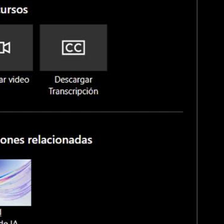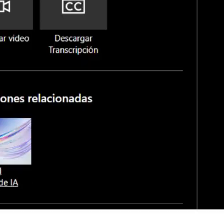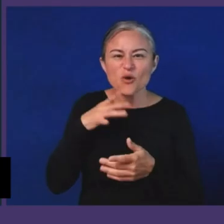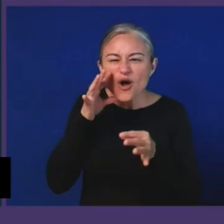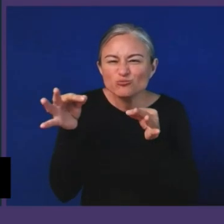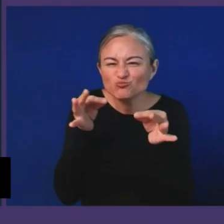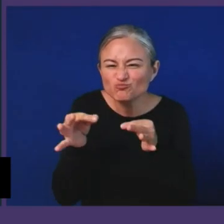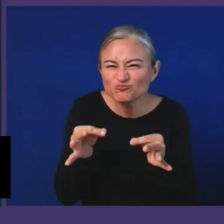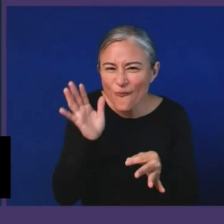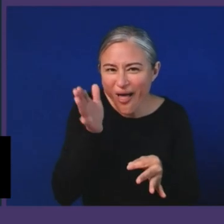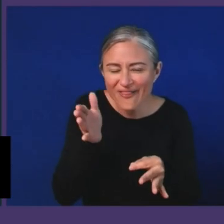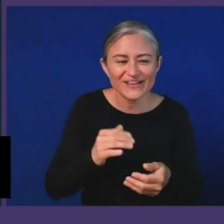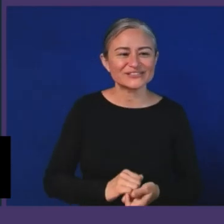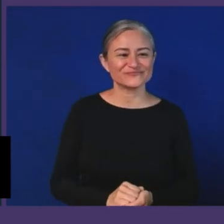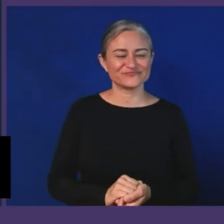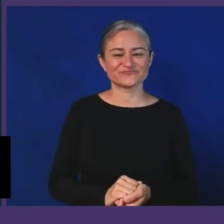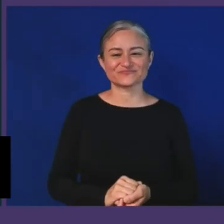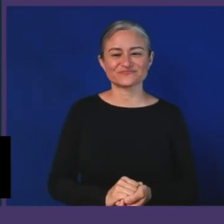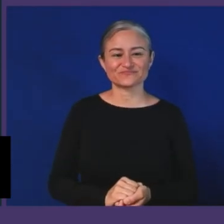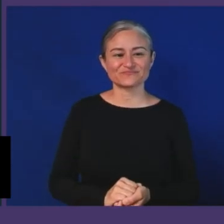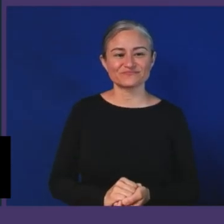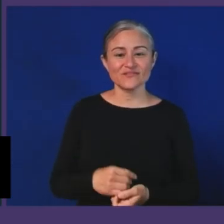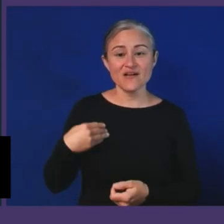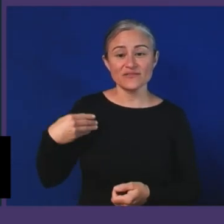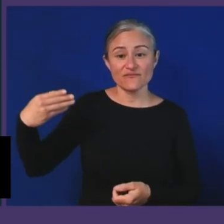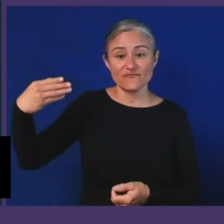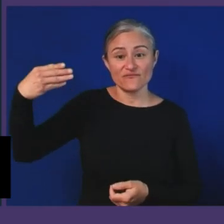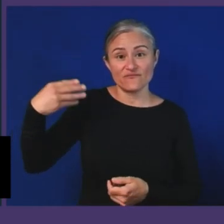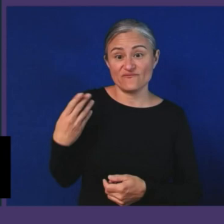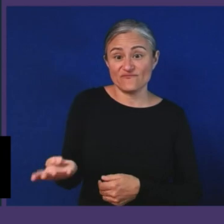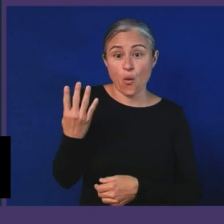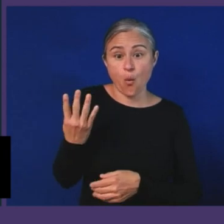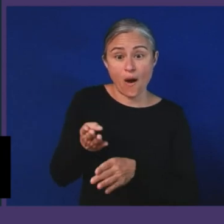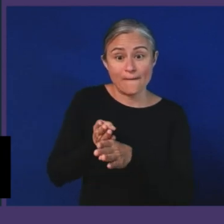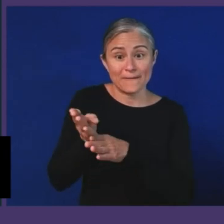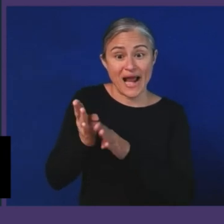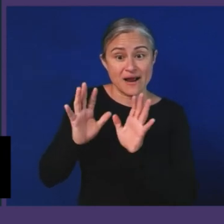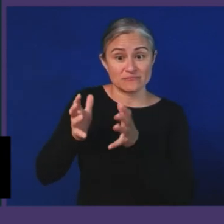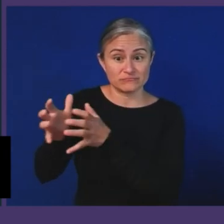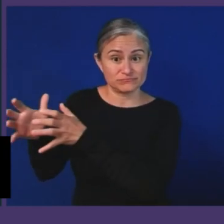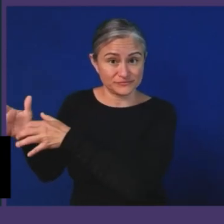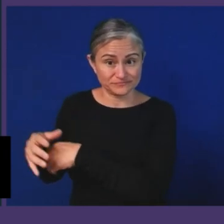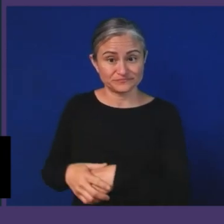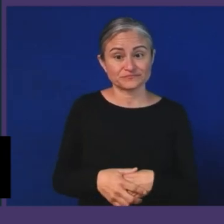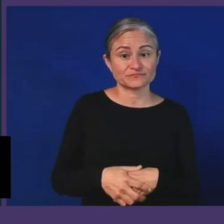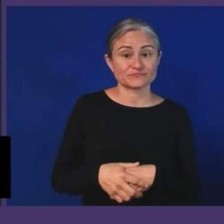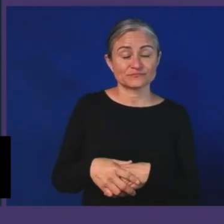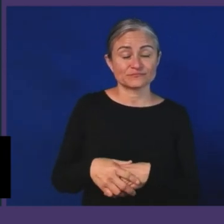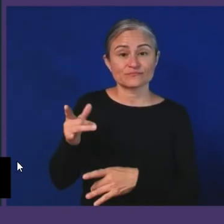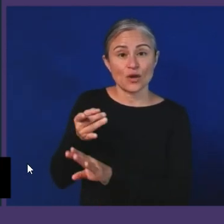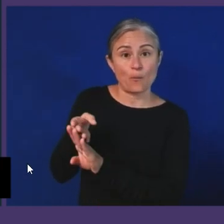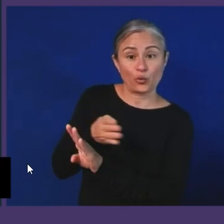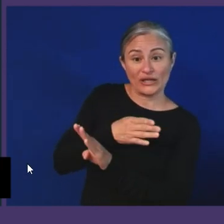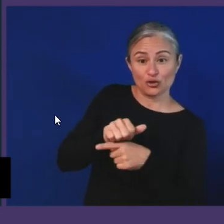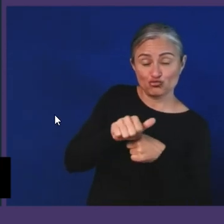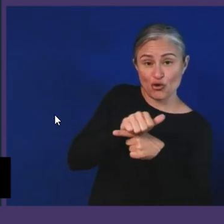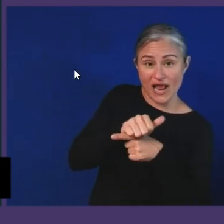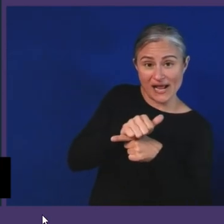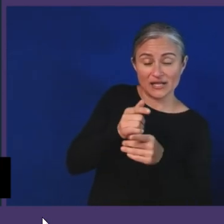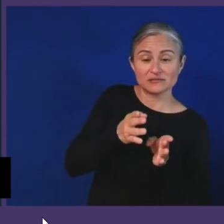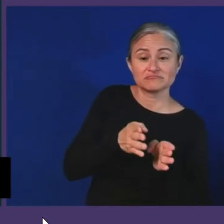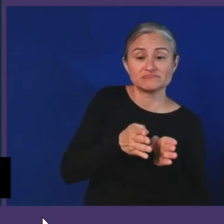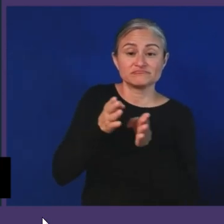have four major stages: pre-training, supervised fine-tuning, reward modeling, reinforcement learning, and they follow each other